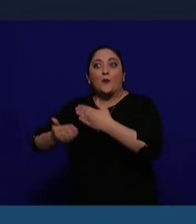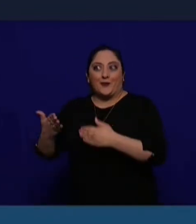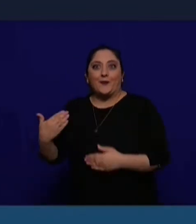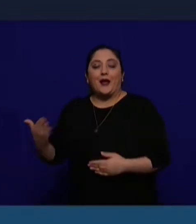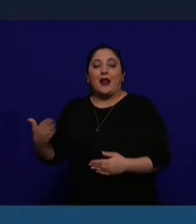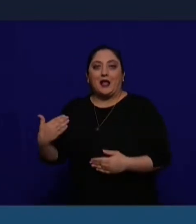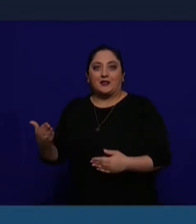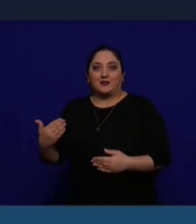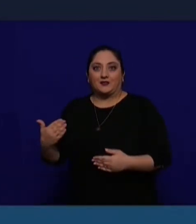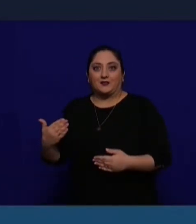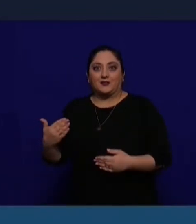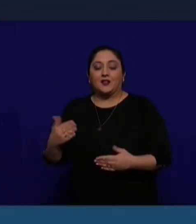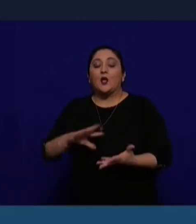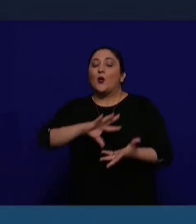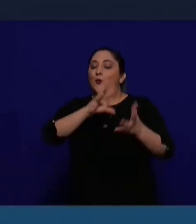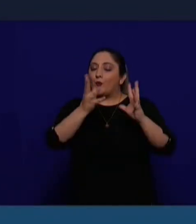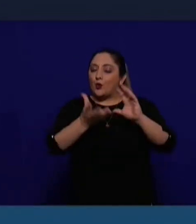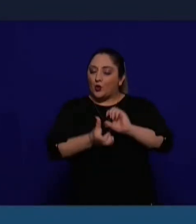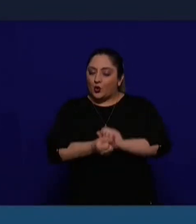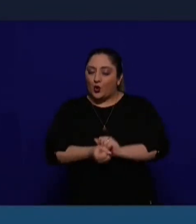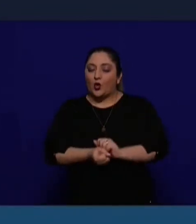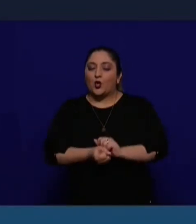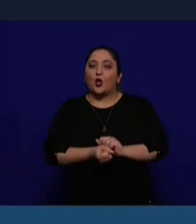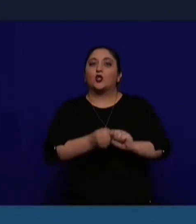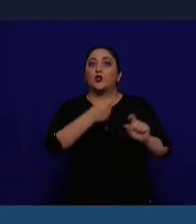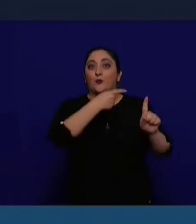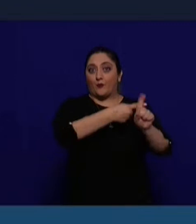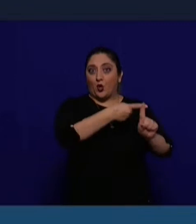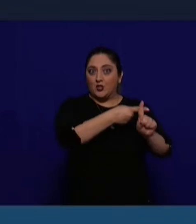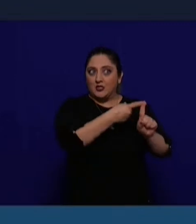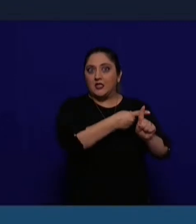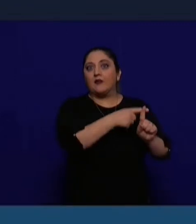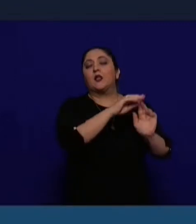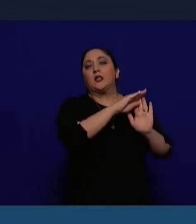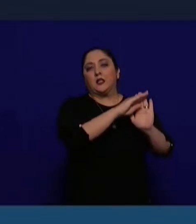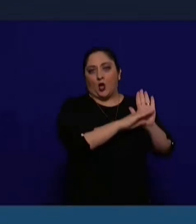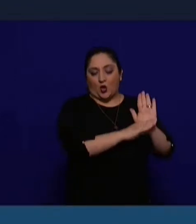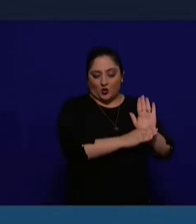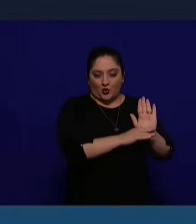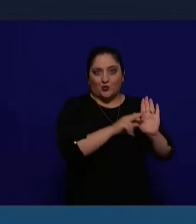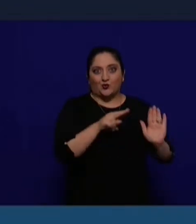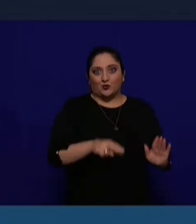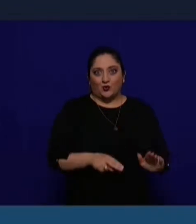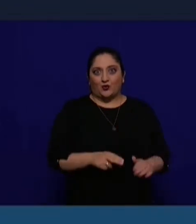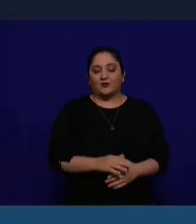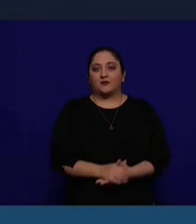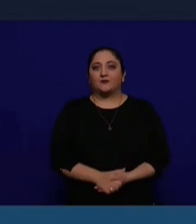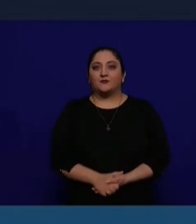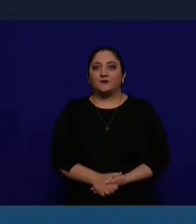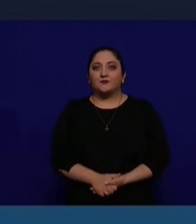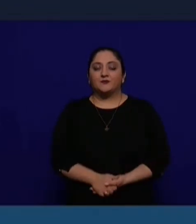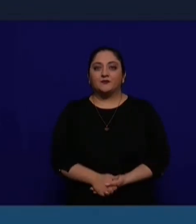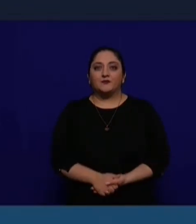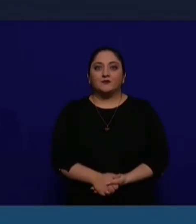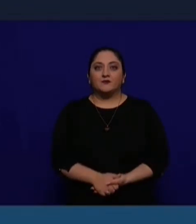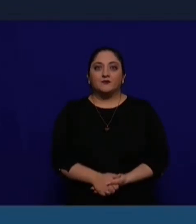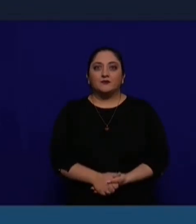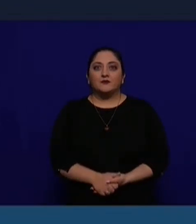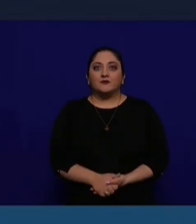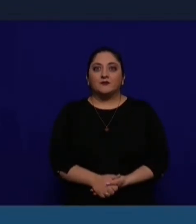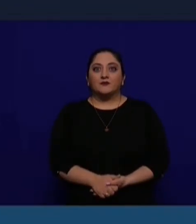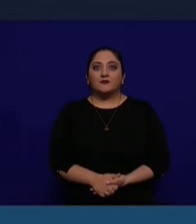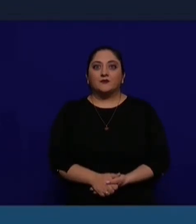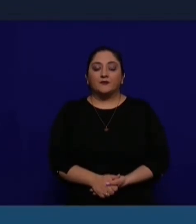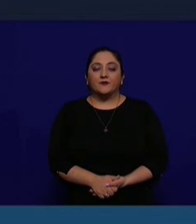allura wkoll issa it-total ta' persuni li huwa attivi wkoll issa qiegħed dejjem jonqos. Bħalmedna total